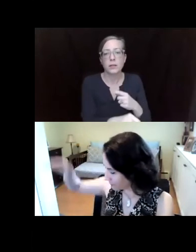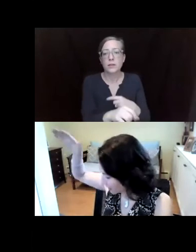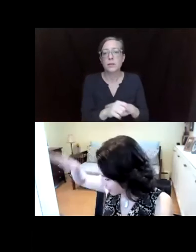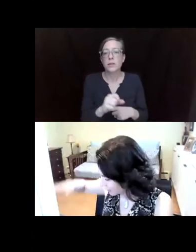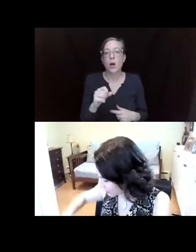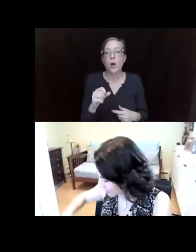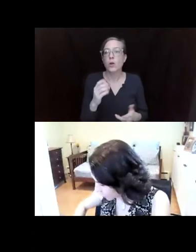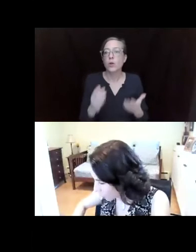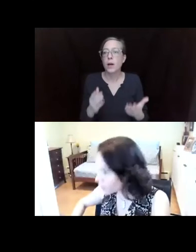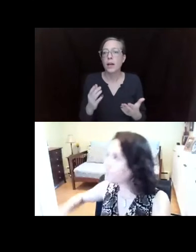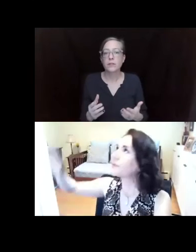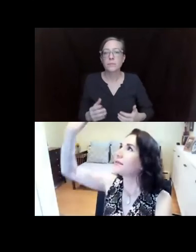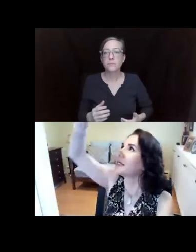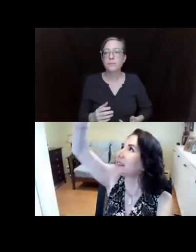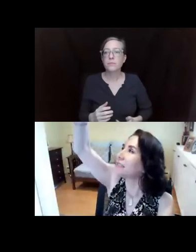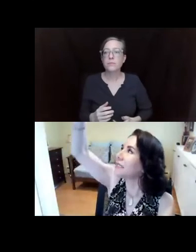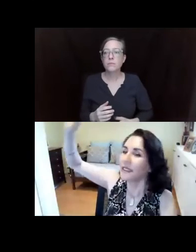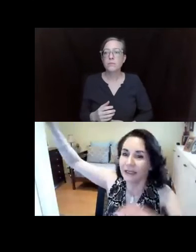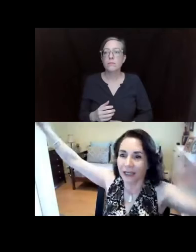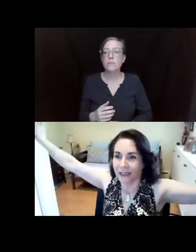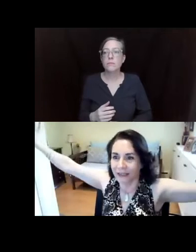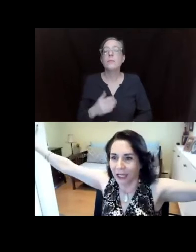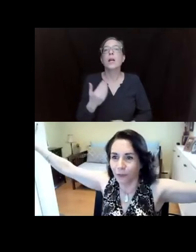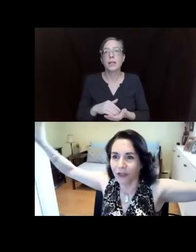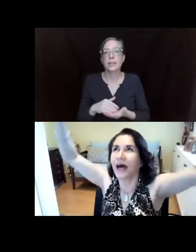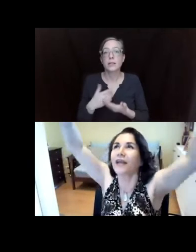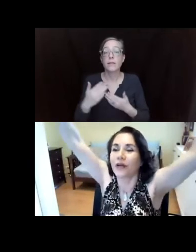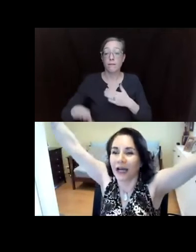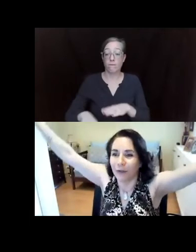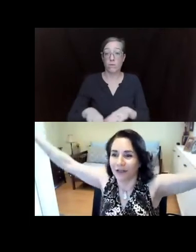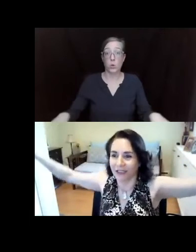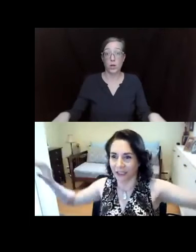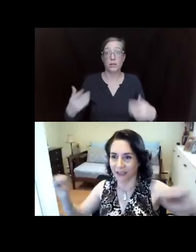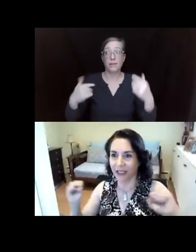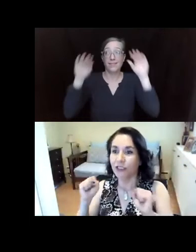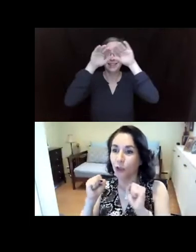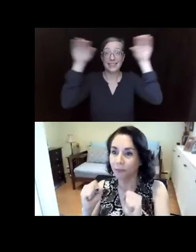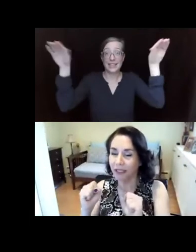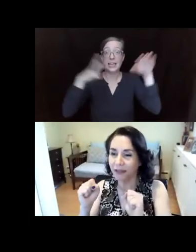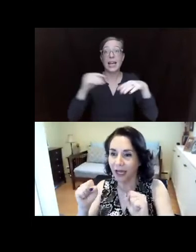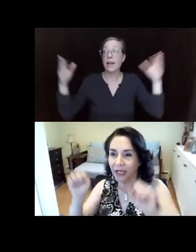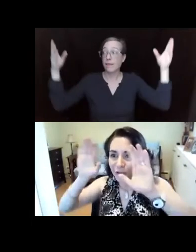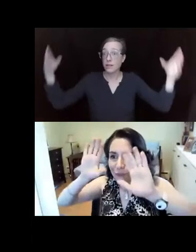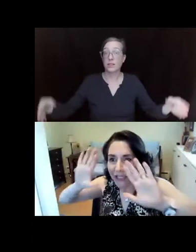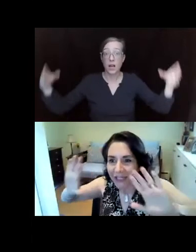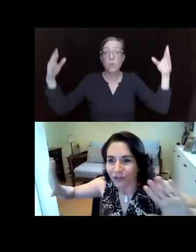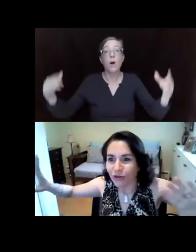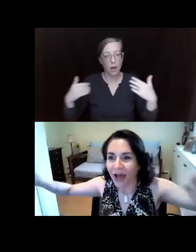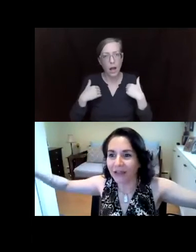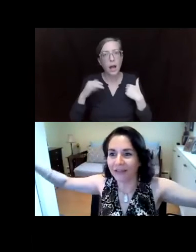microchannel, the floor, the ceiling, and the sidewalls are going to have all that charge. So imagine the ions